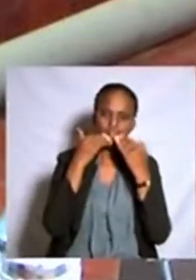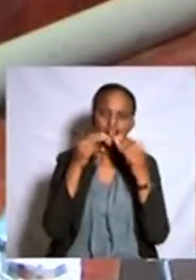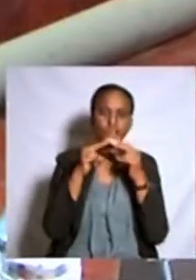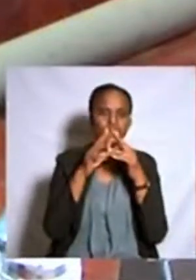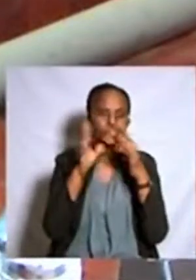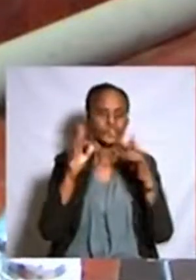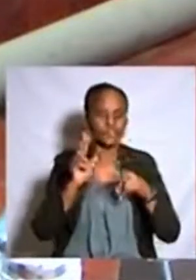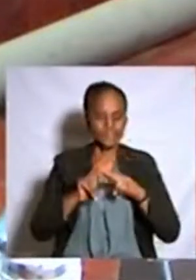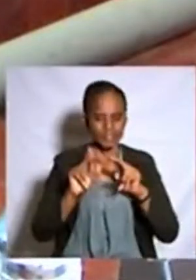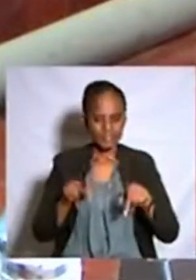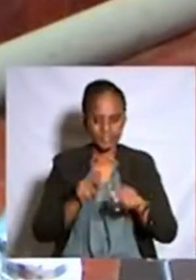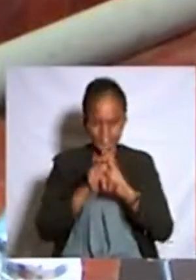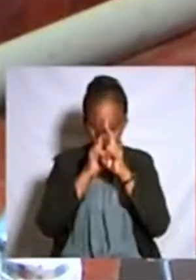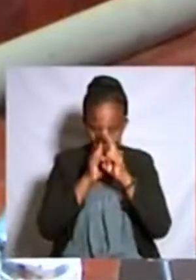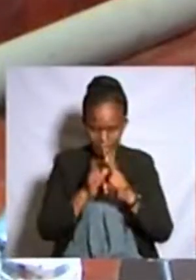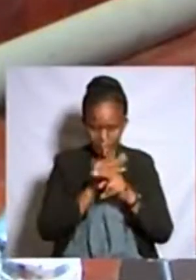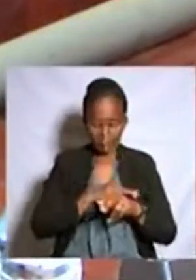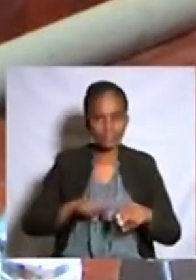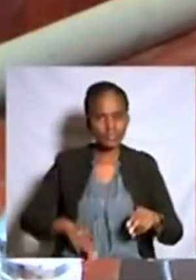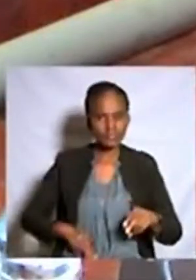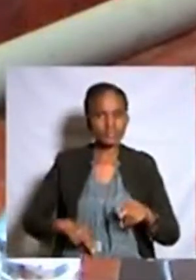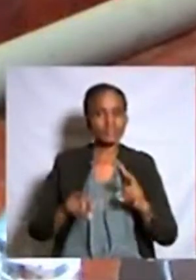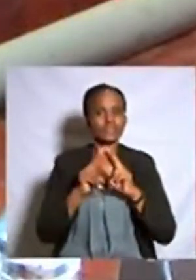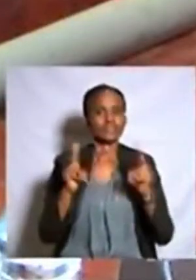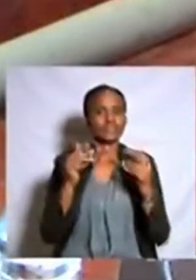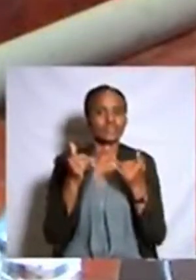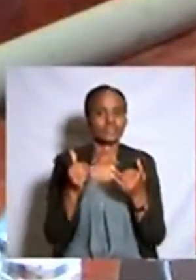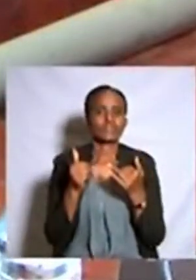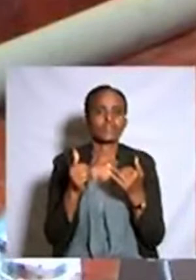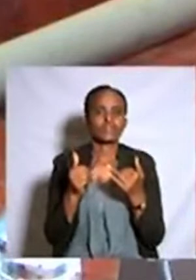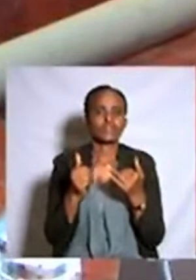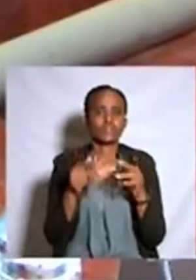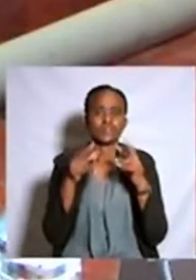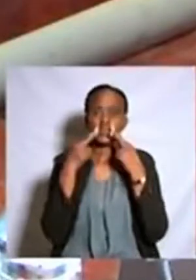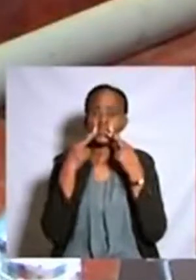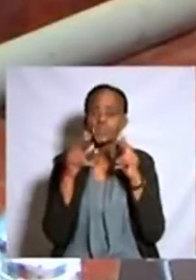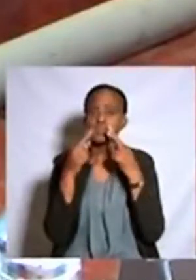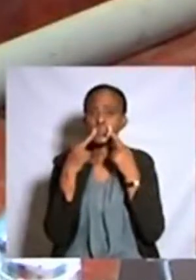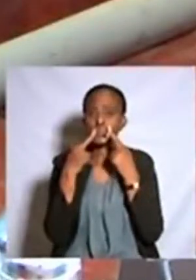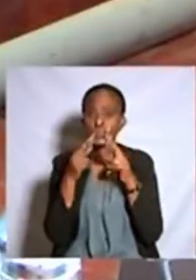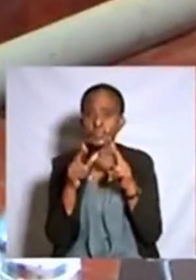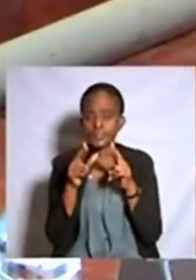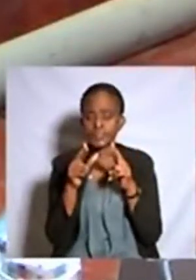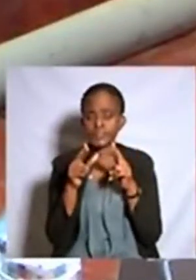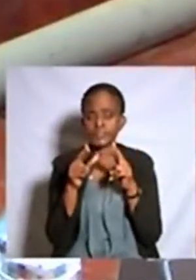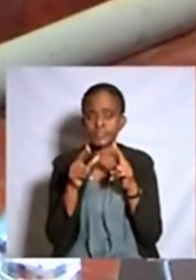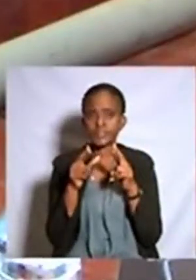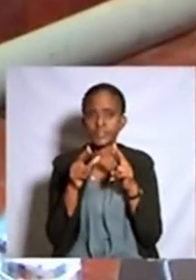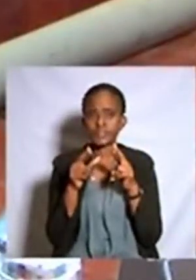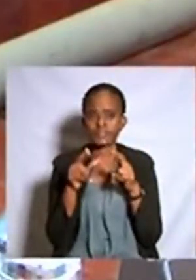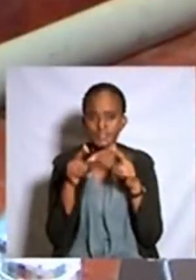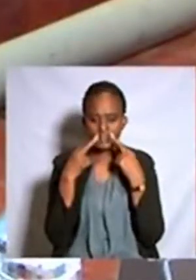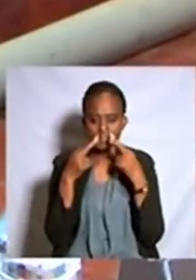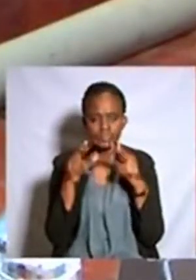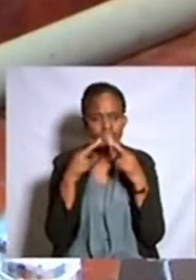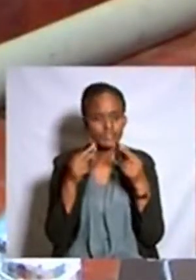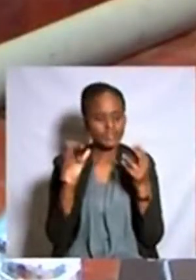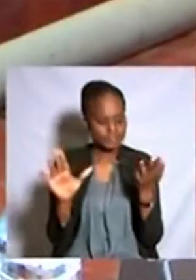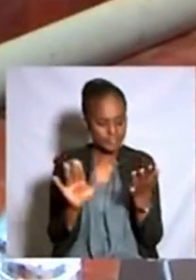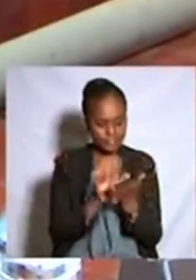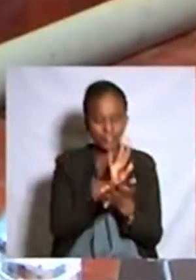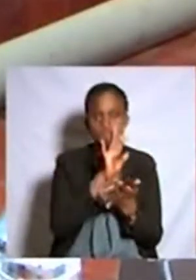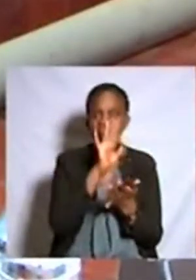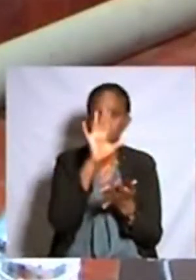and thank you, honorable members. So the finding that is on page 9, which